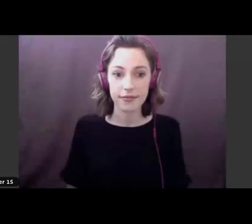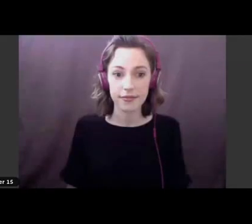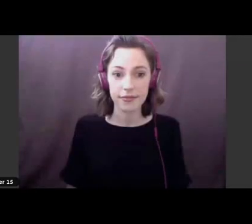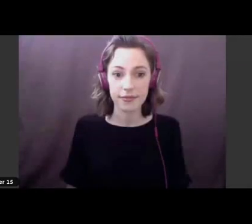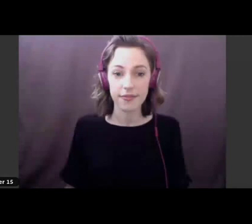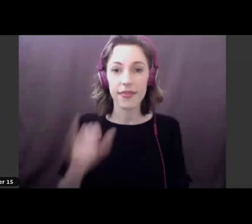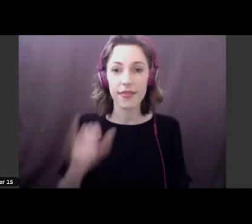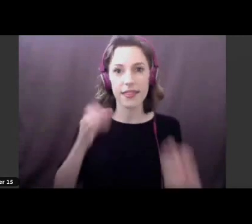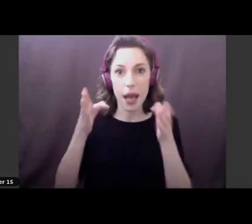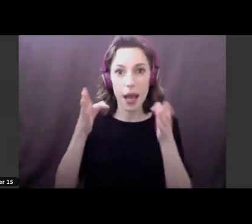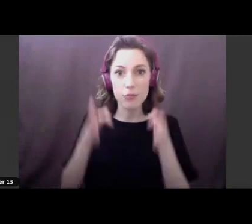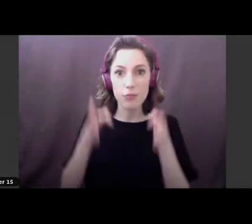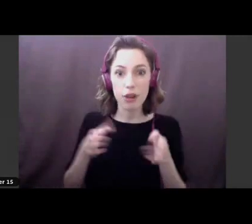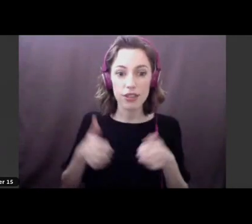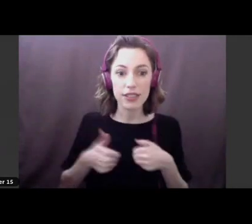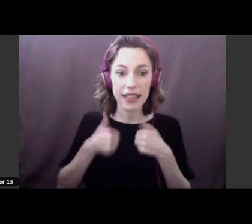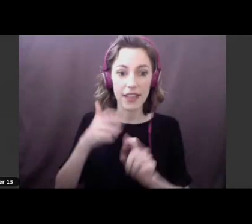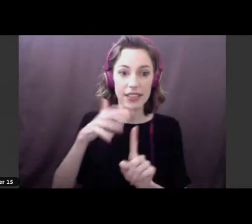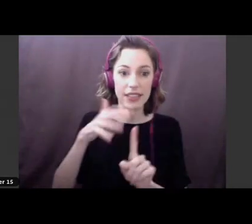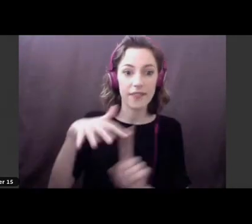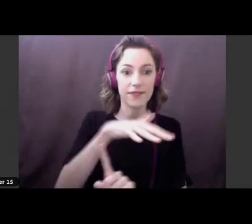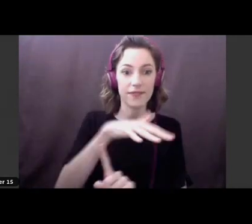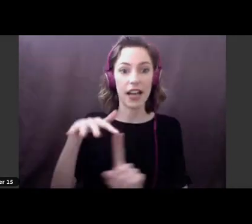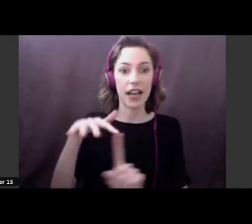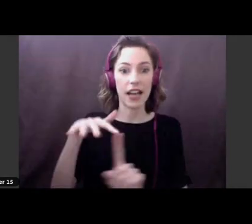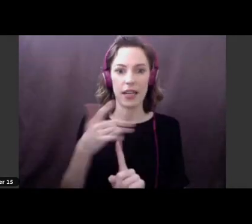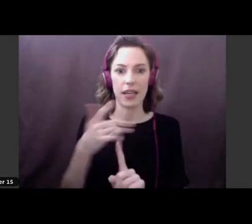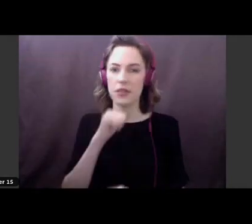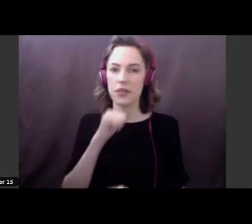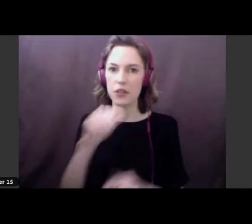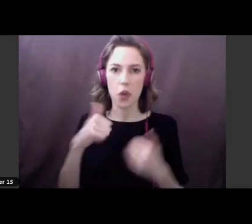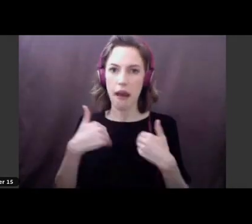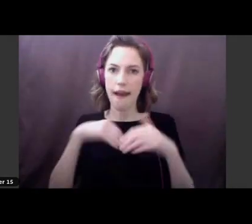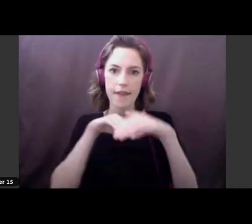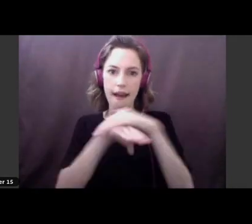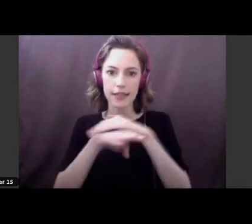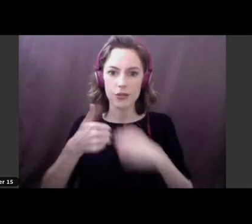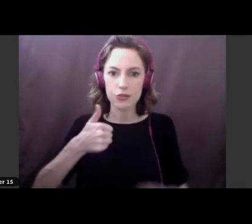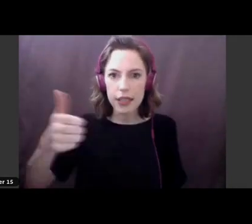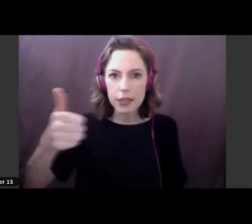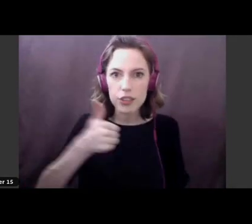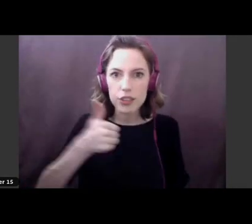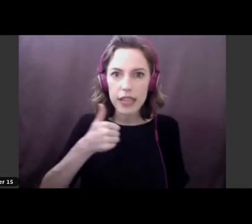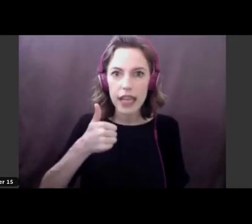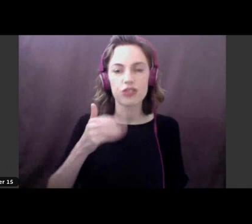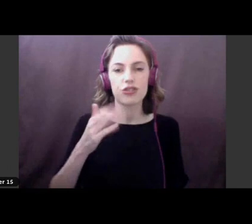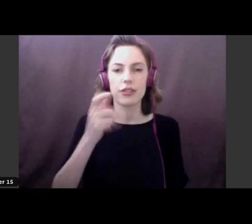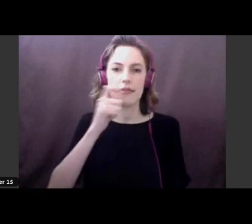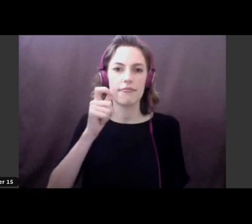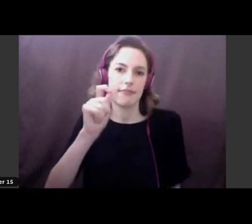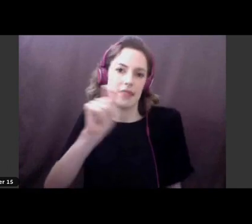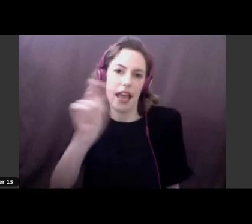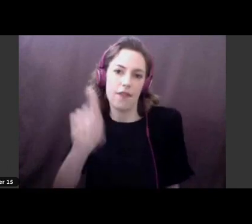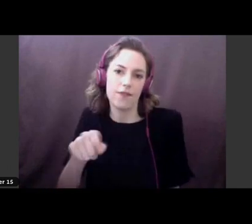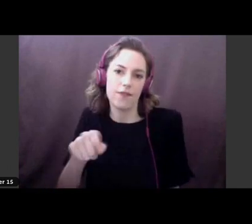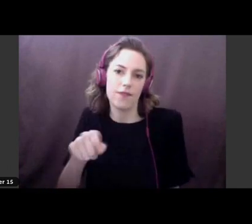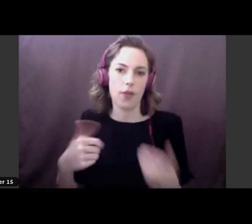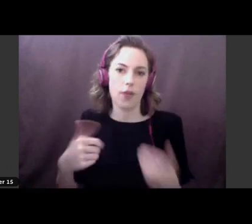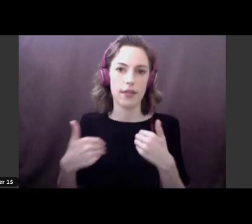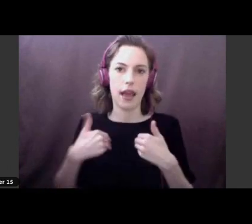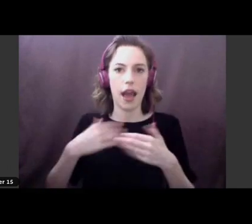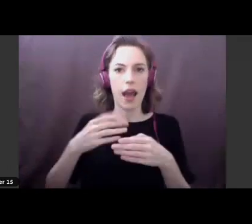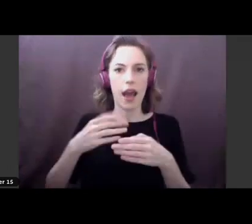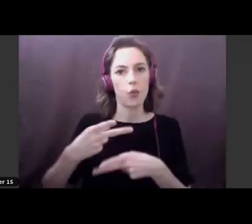So we already talked a little bit about the Washington Group short set, which is, again, short. It's designed to be as short as possible, but